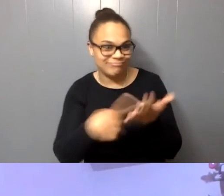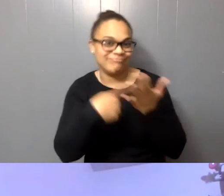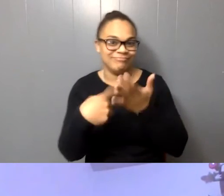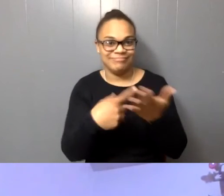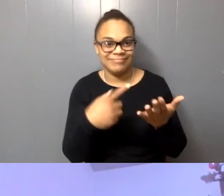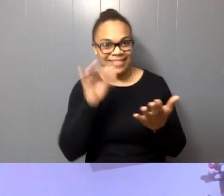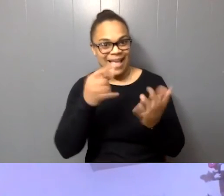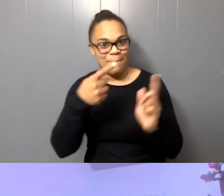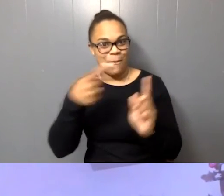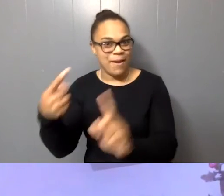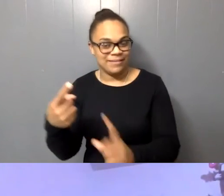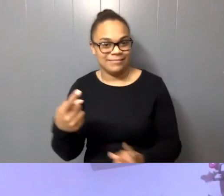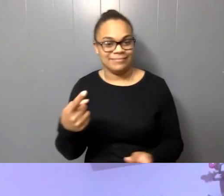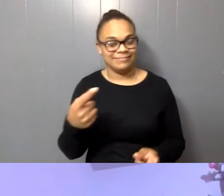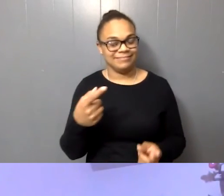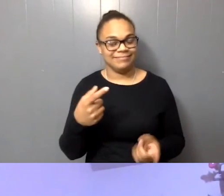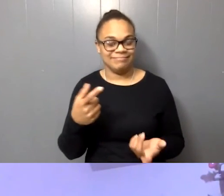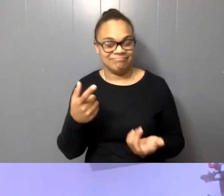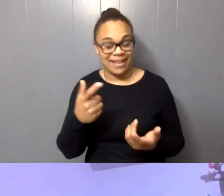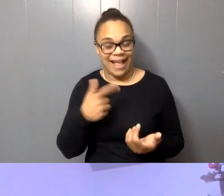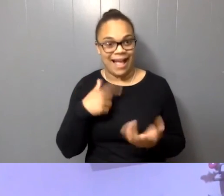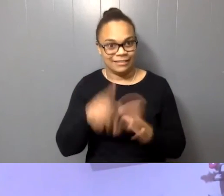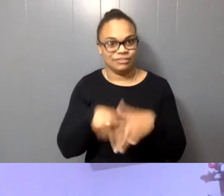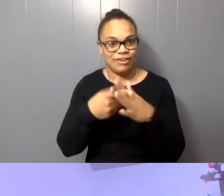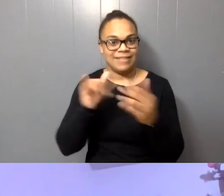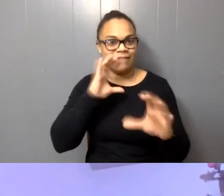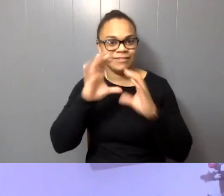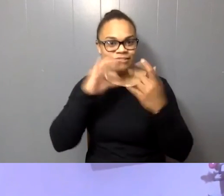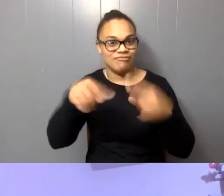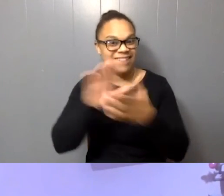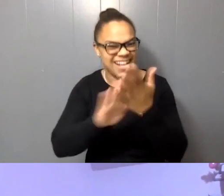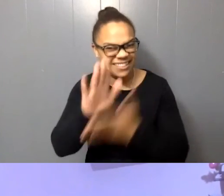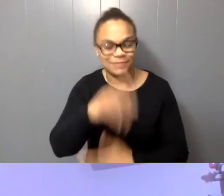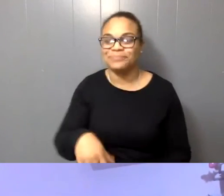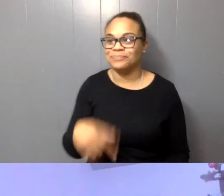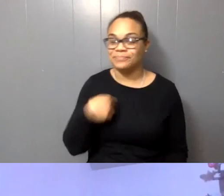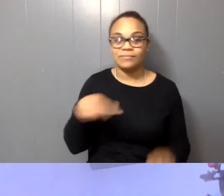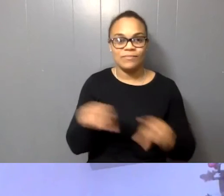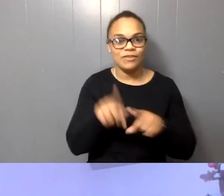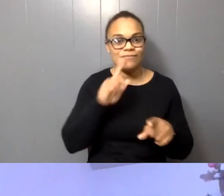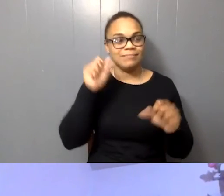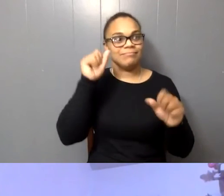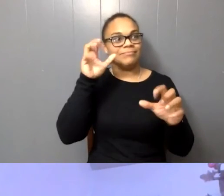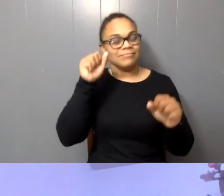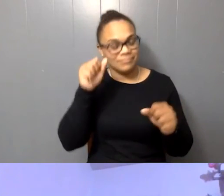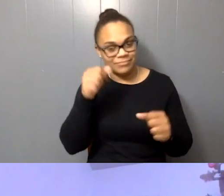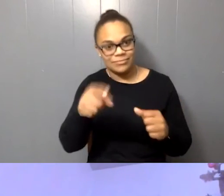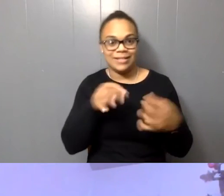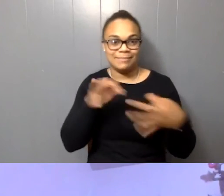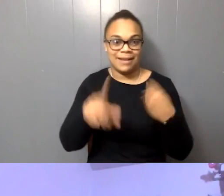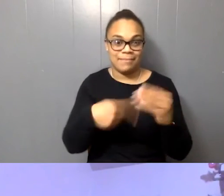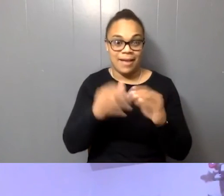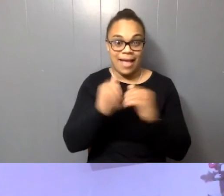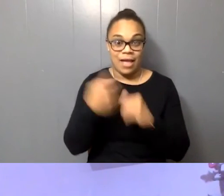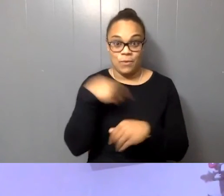Um, I also think I was really struck by you talking about how like we can also be allies